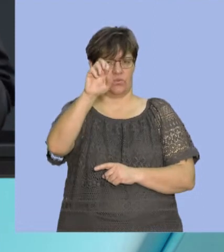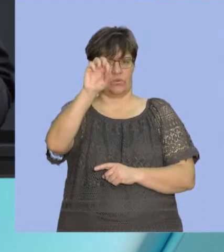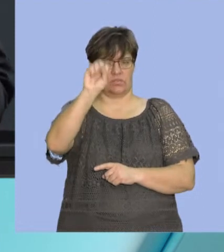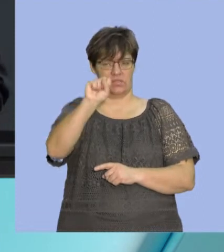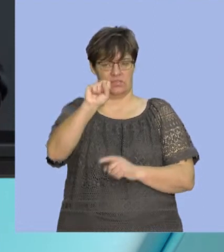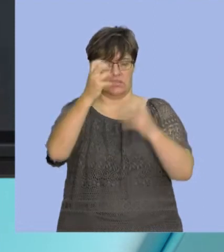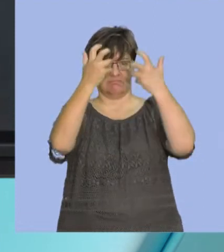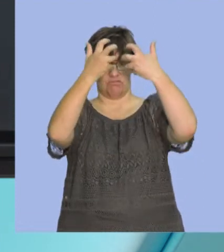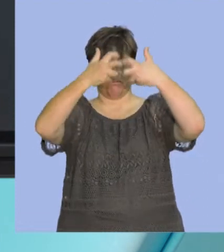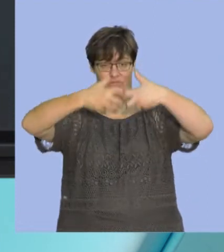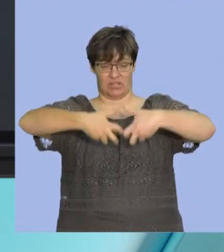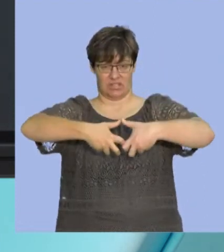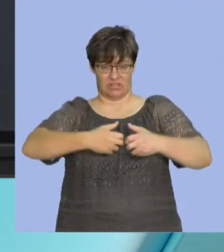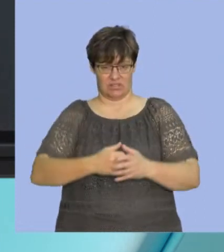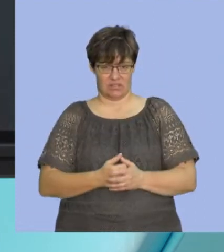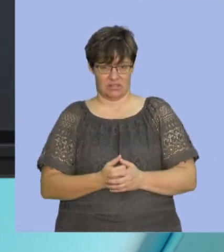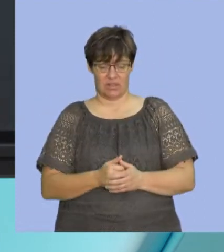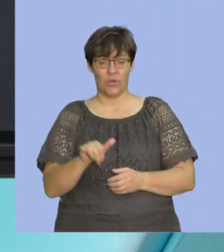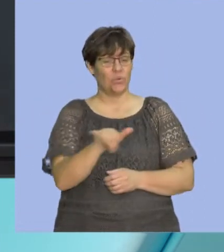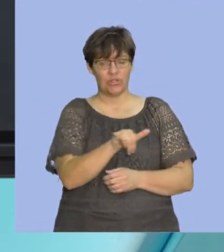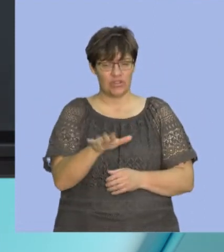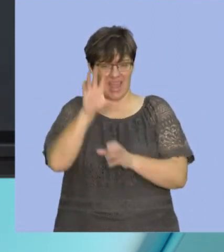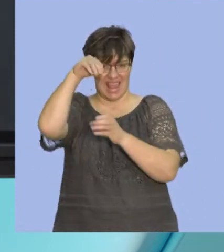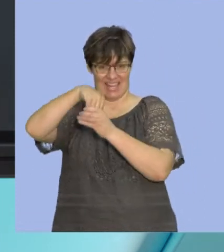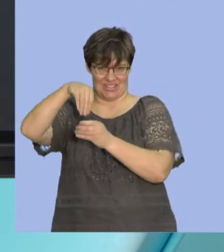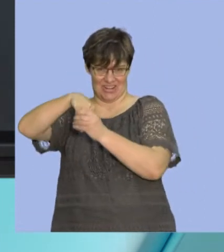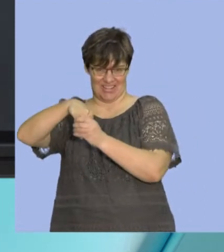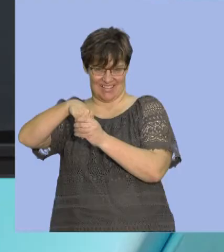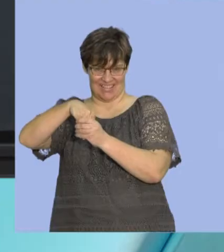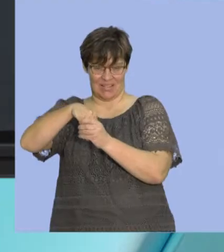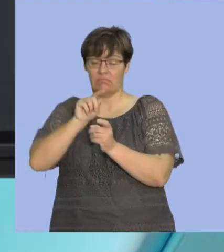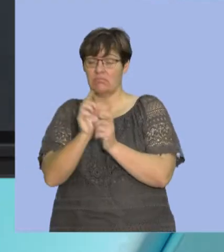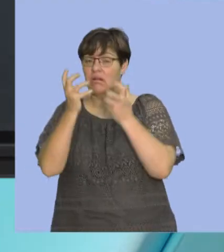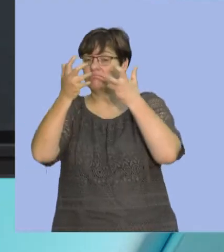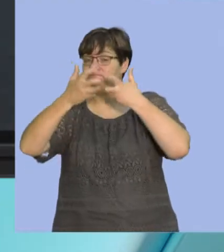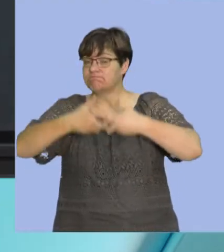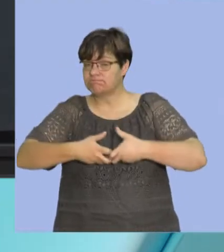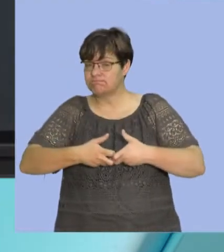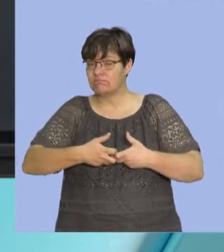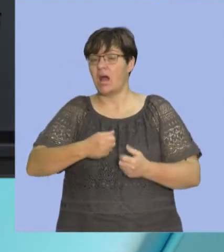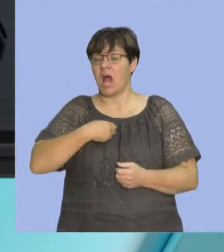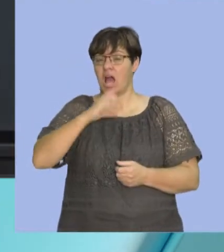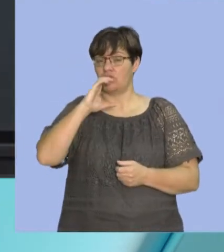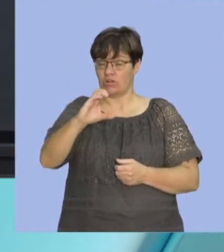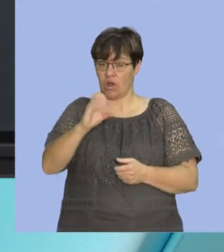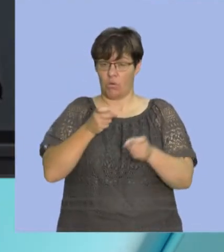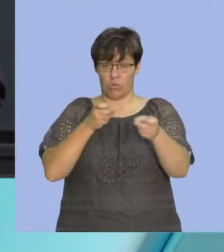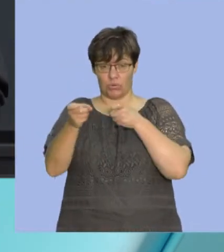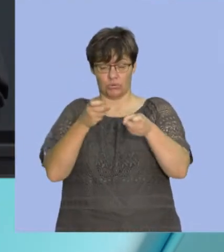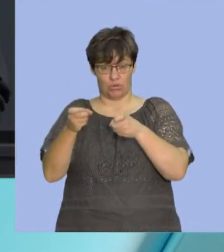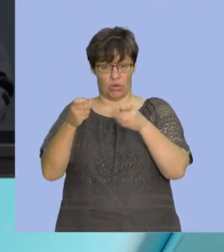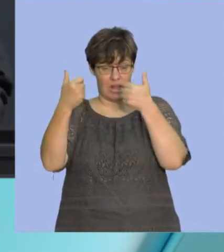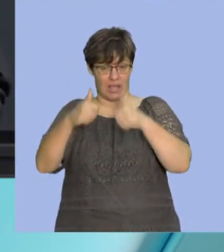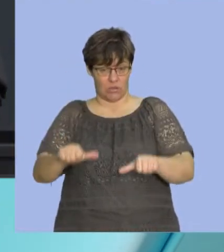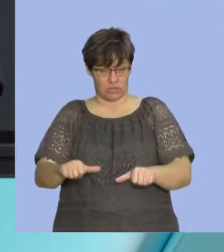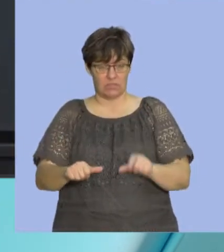And yes, which one? The internal one, where we are reconciling our creditors control account